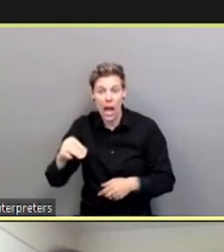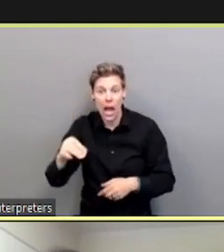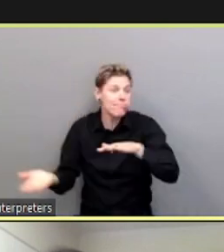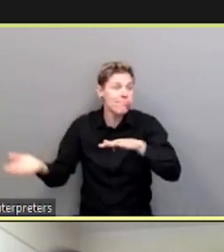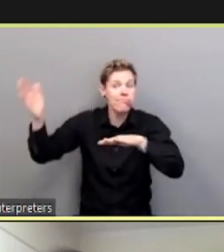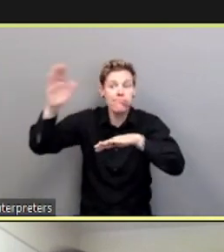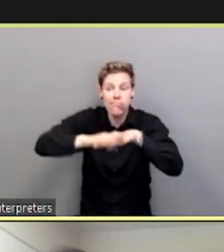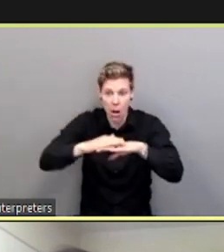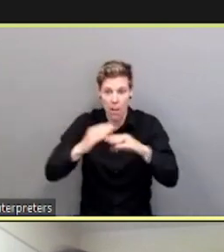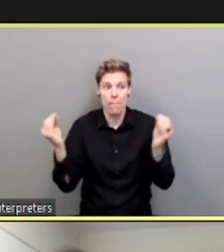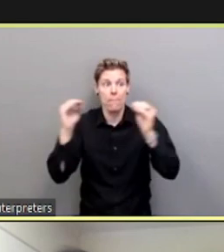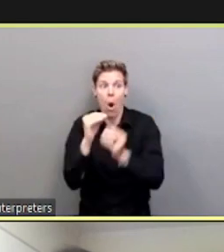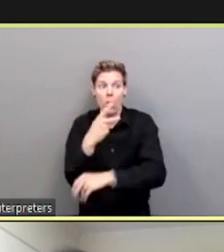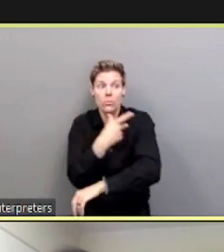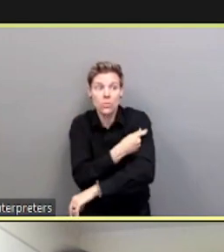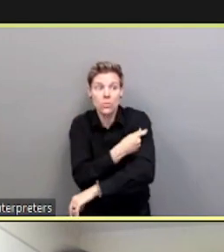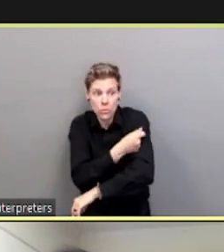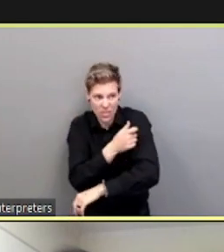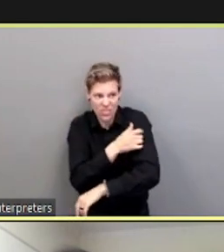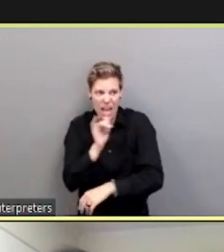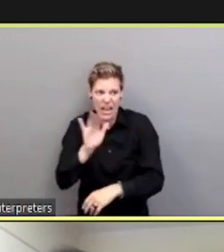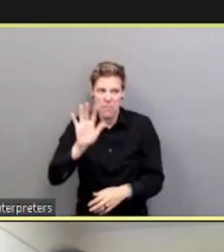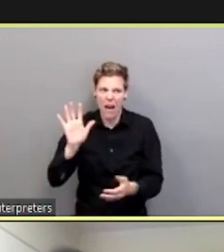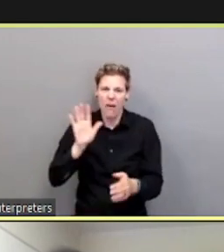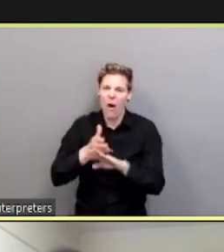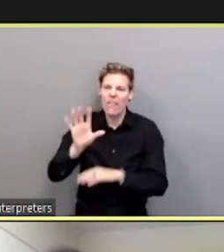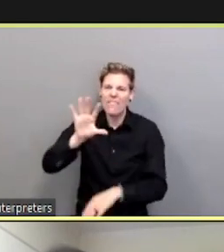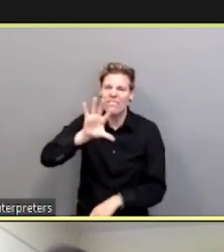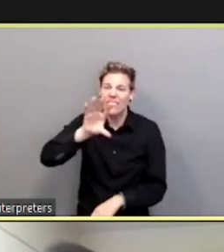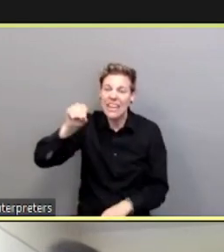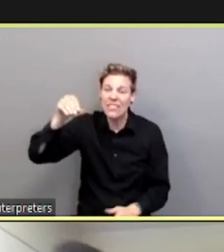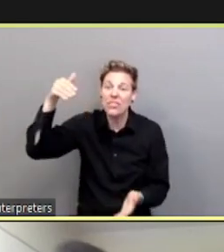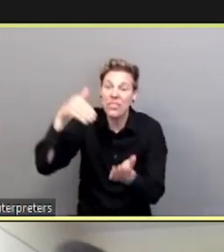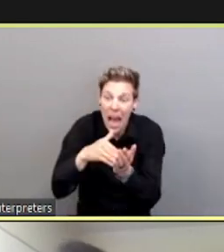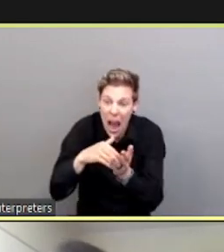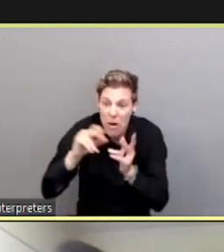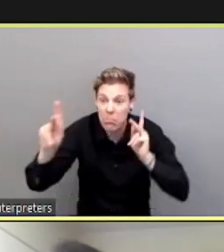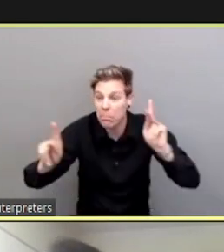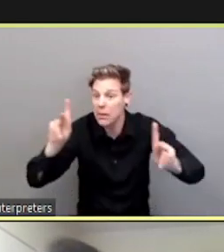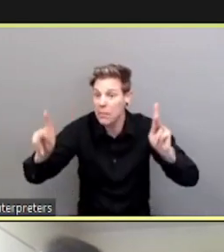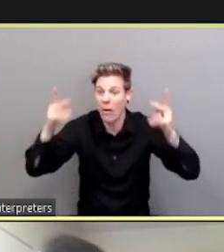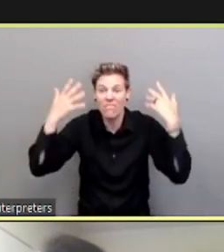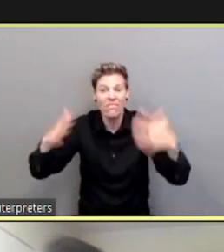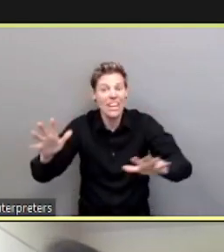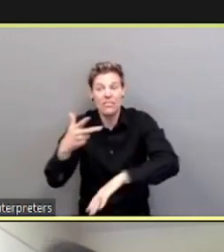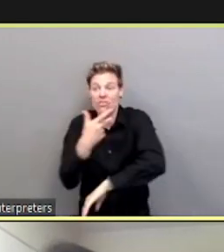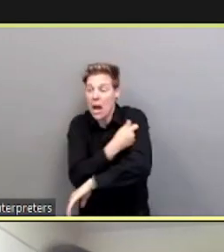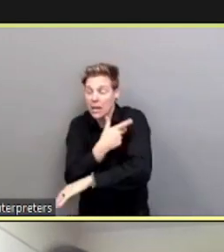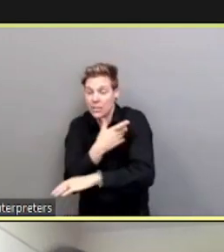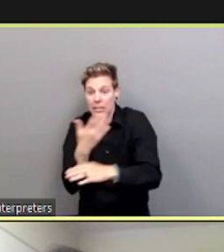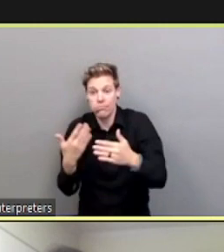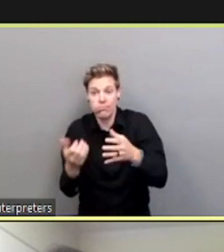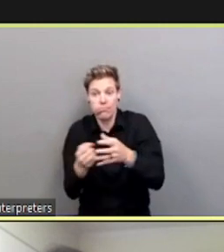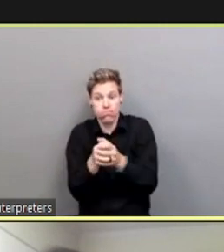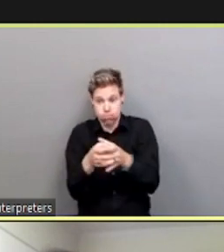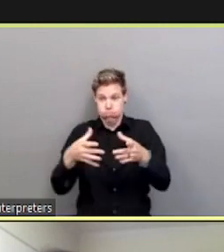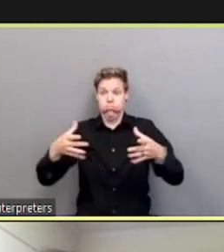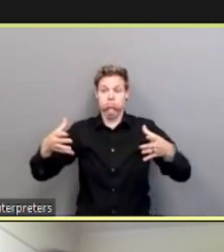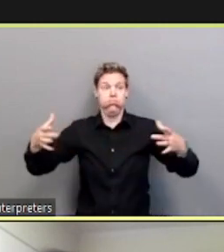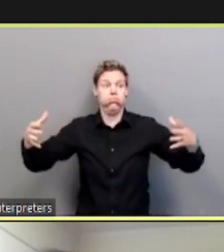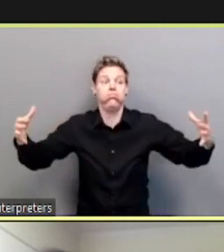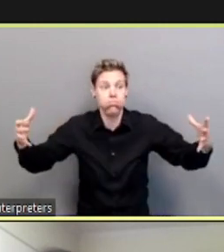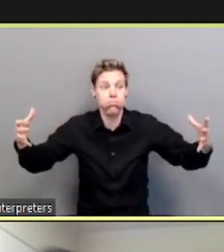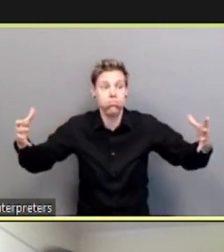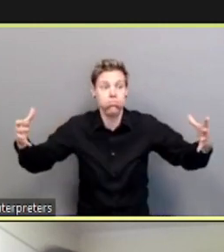over 50,000 extra doses this last month. So for those of you who got vaccinated this past month, the